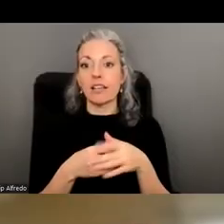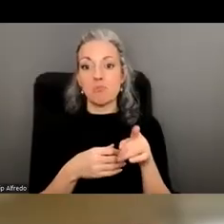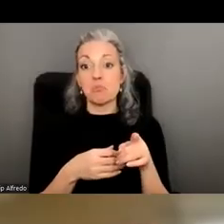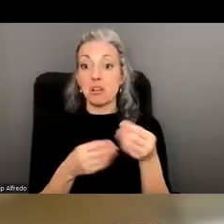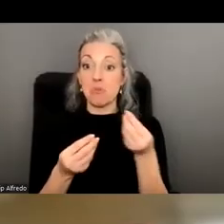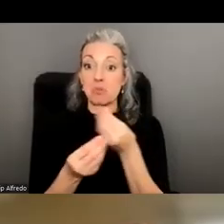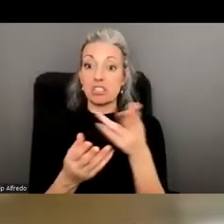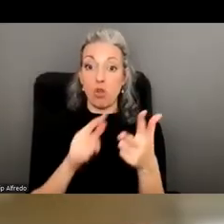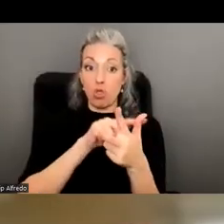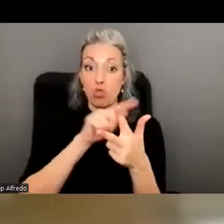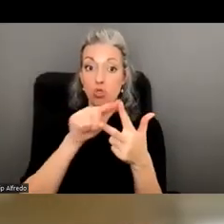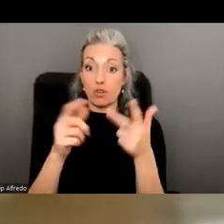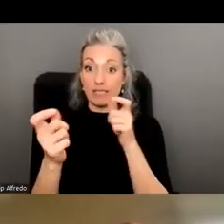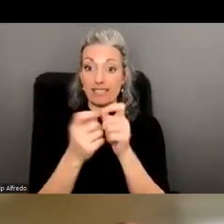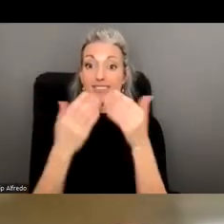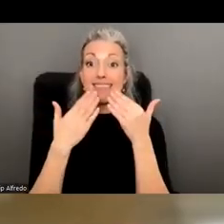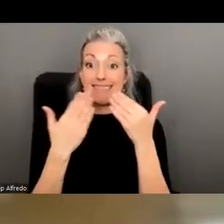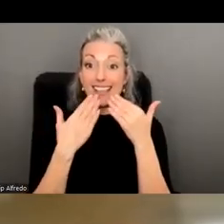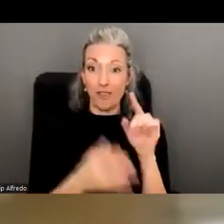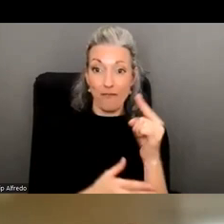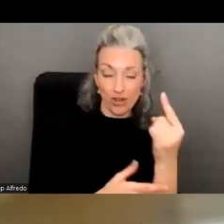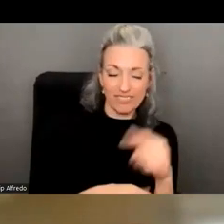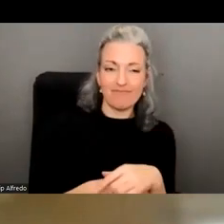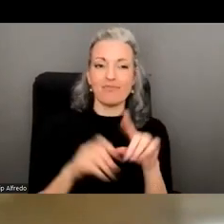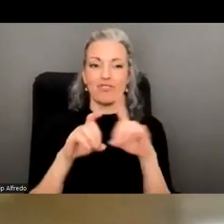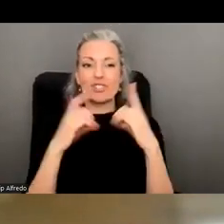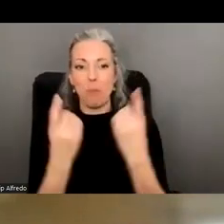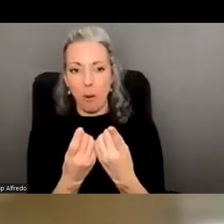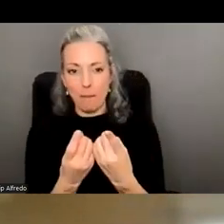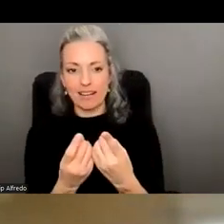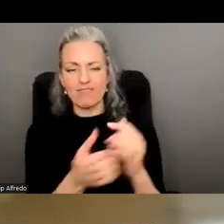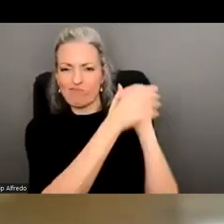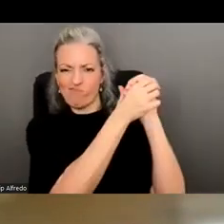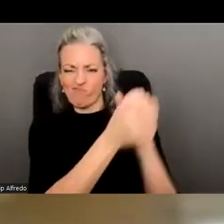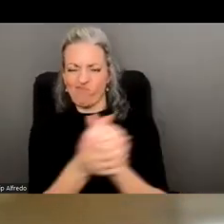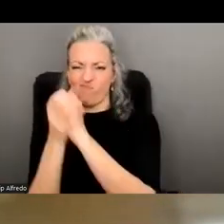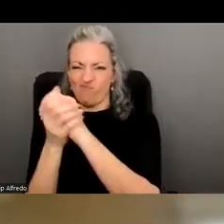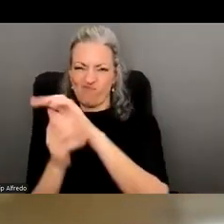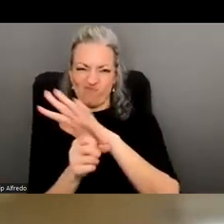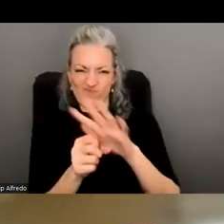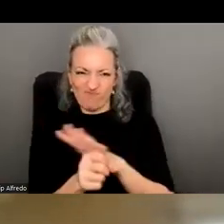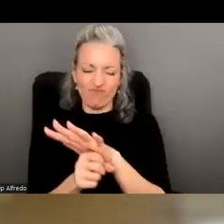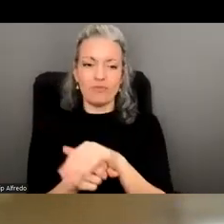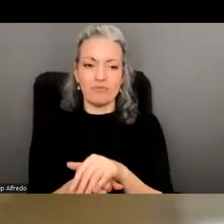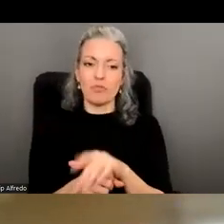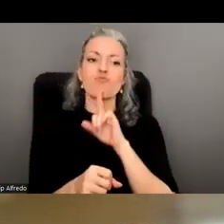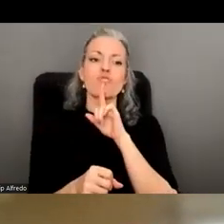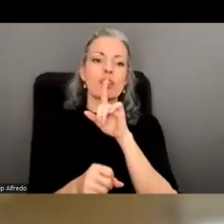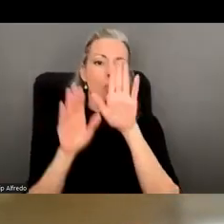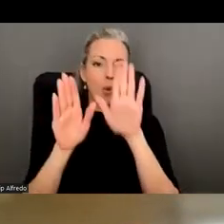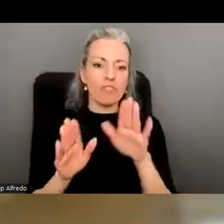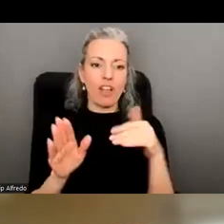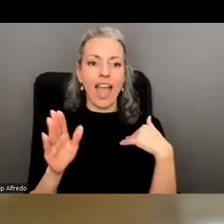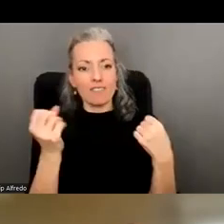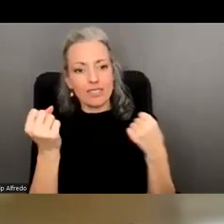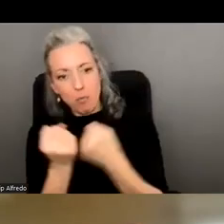three specific thank yous. First, to the department for championing this area. It has been fabulous to have the support, the